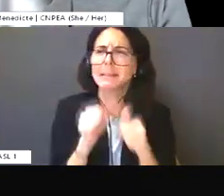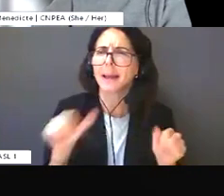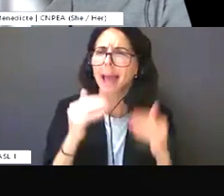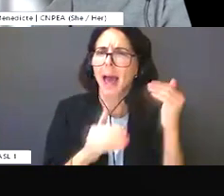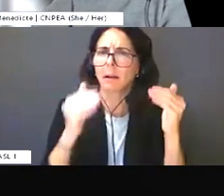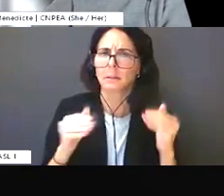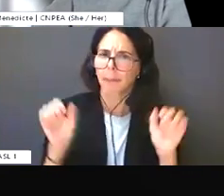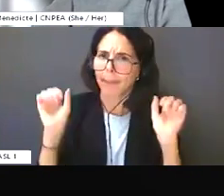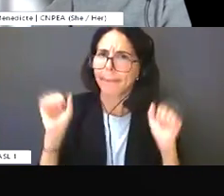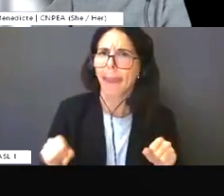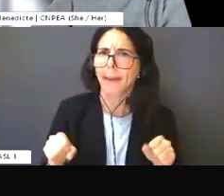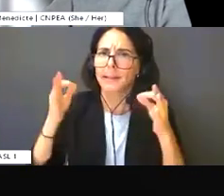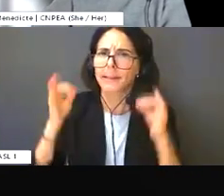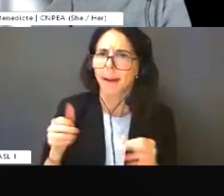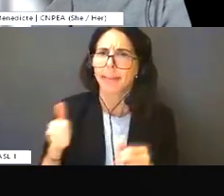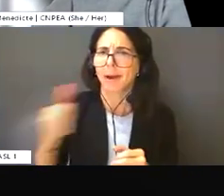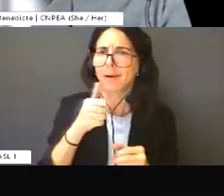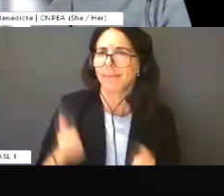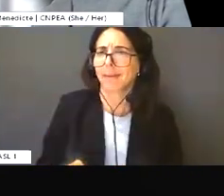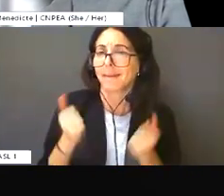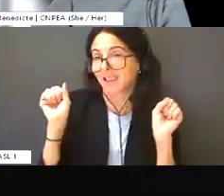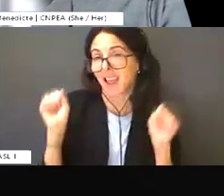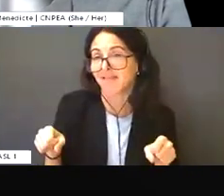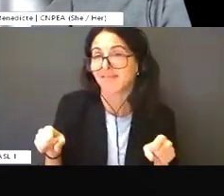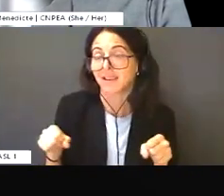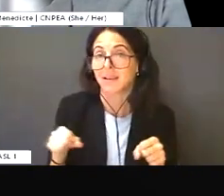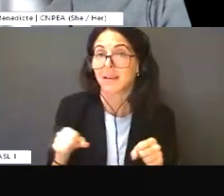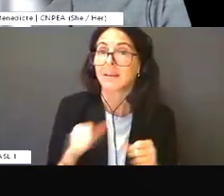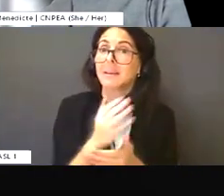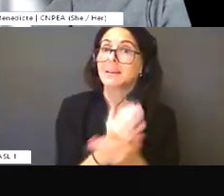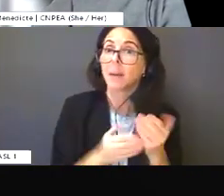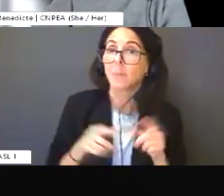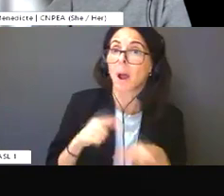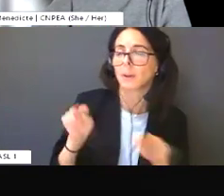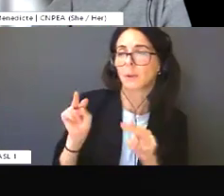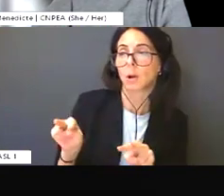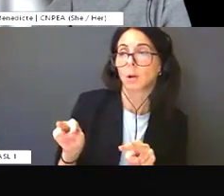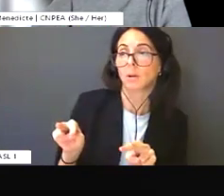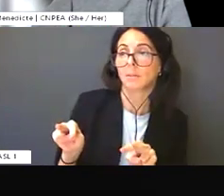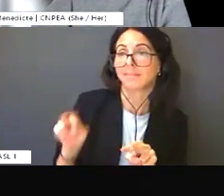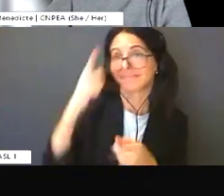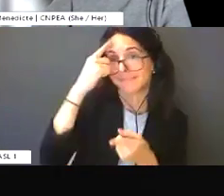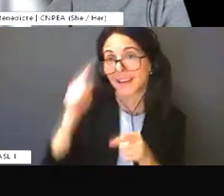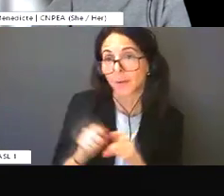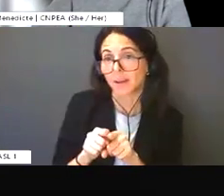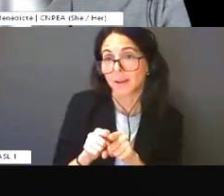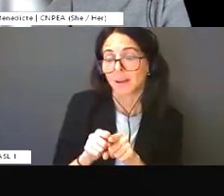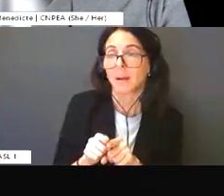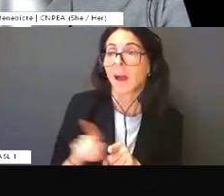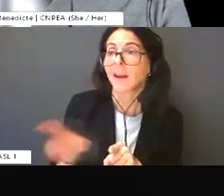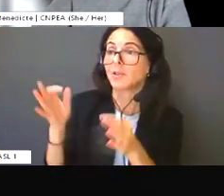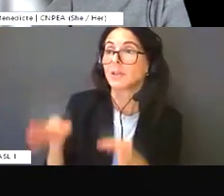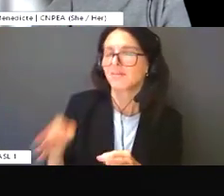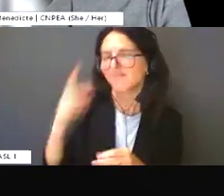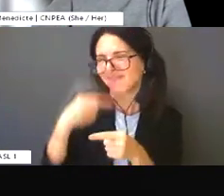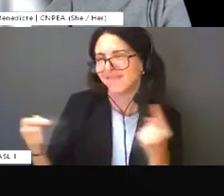make decisions about their lives. Some decisions we would agree with, and some decisions we would not. I think the role of a